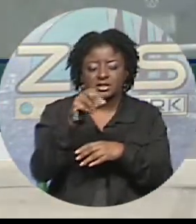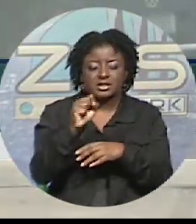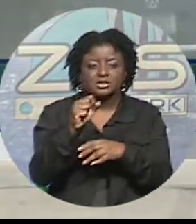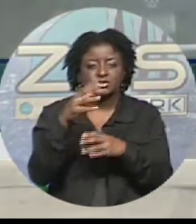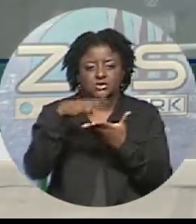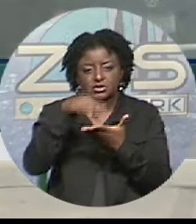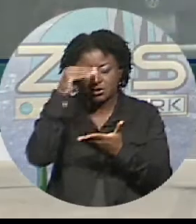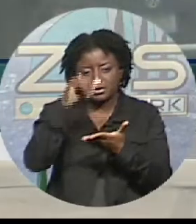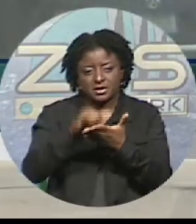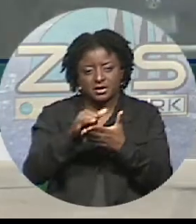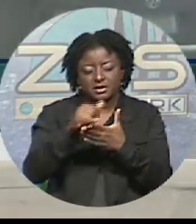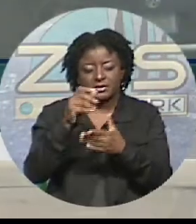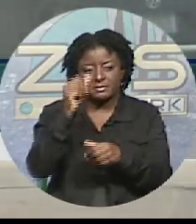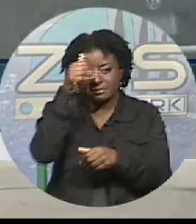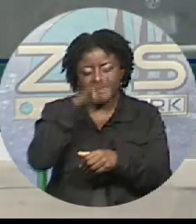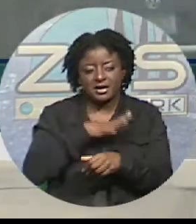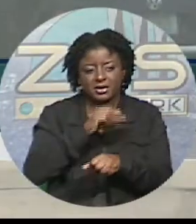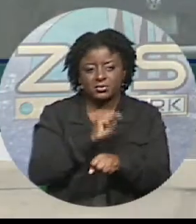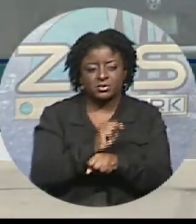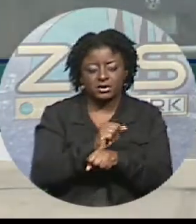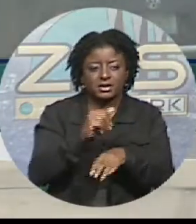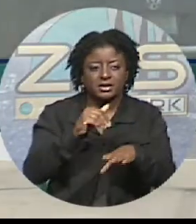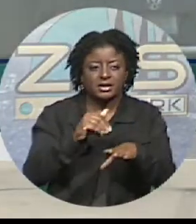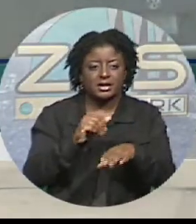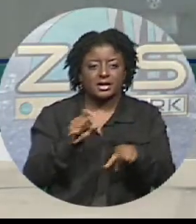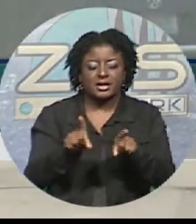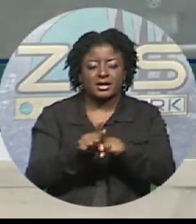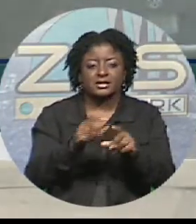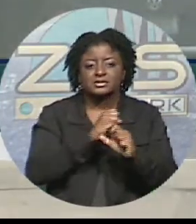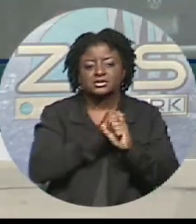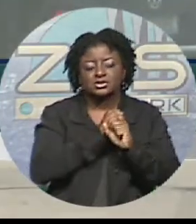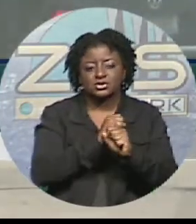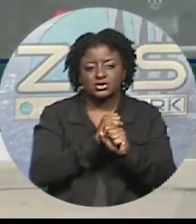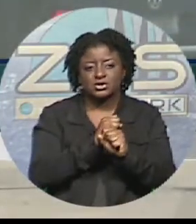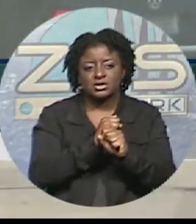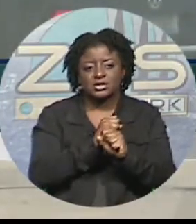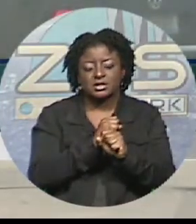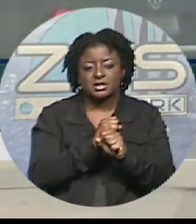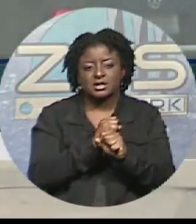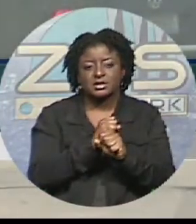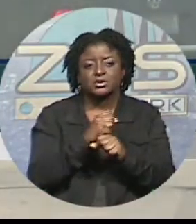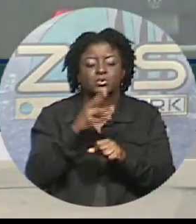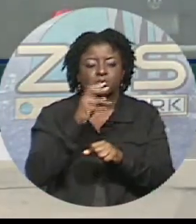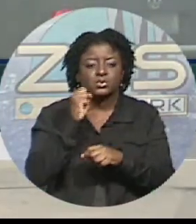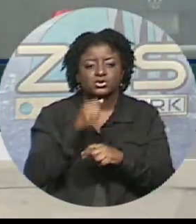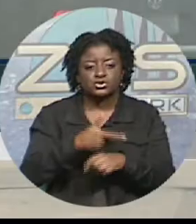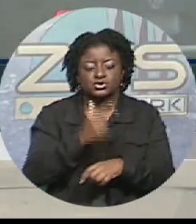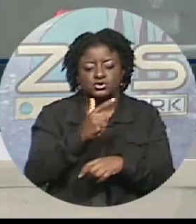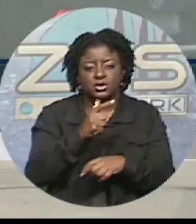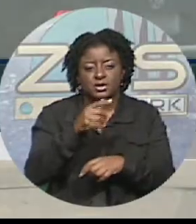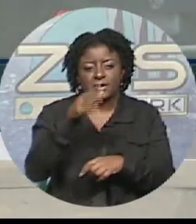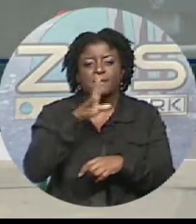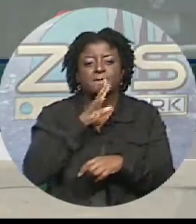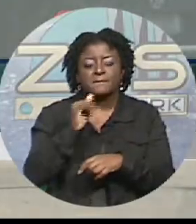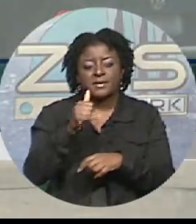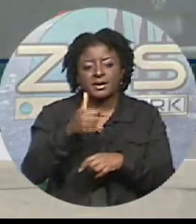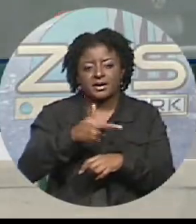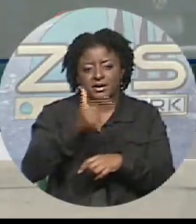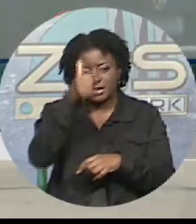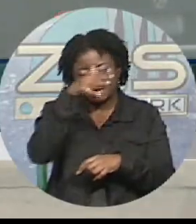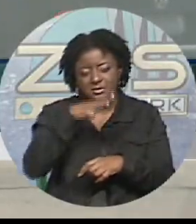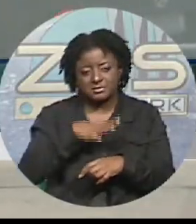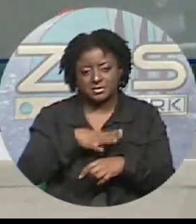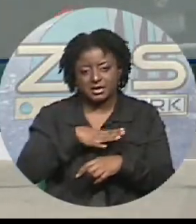that a man employed as a security officer was reportedly shot by gunmen at his home on Cato Street in what is believed to be